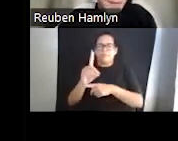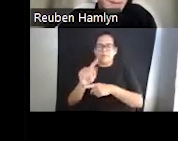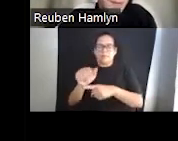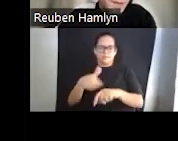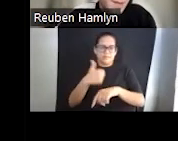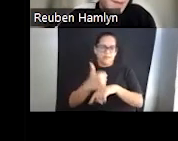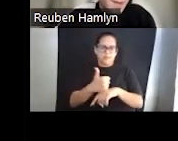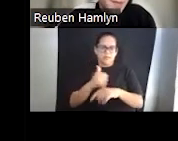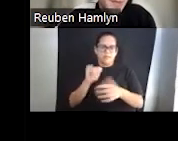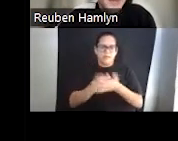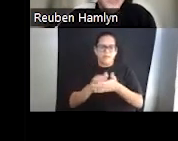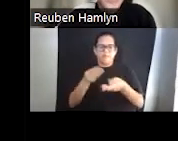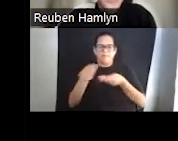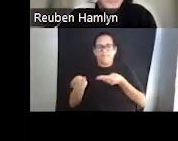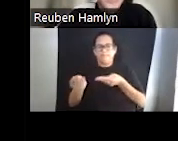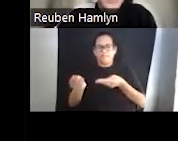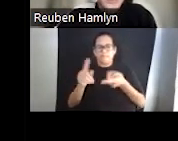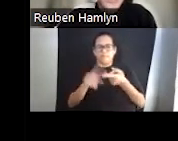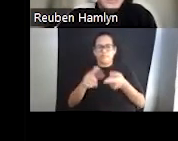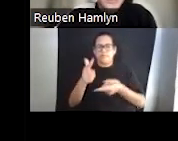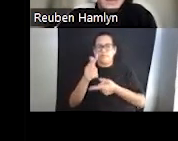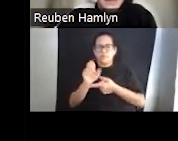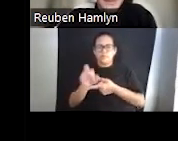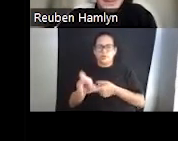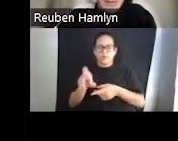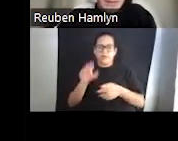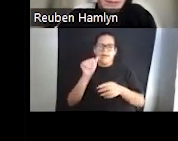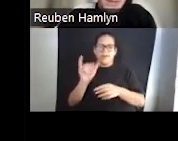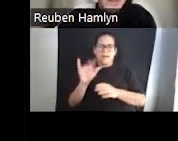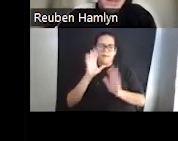that have been fed into the generative AI models?